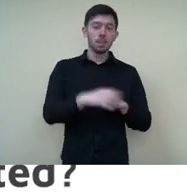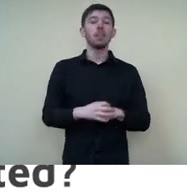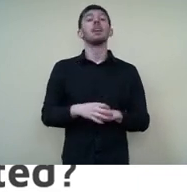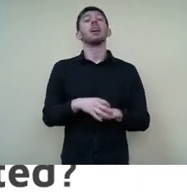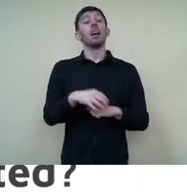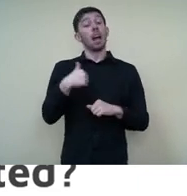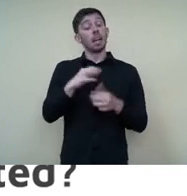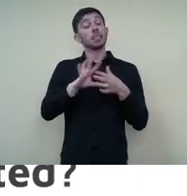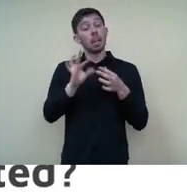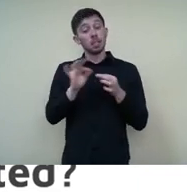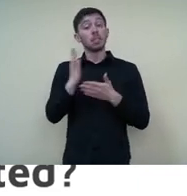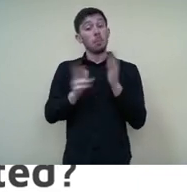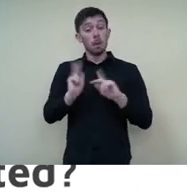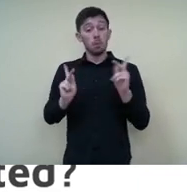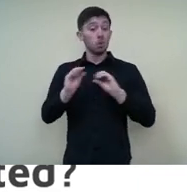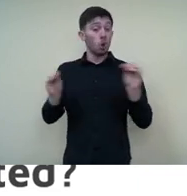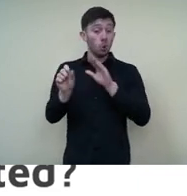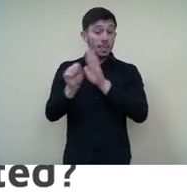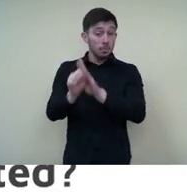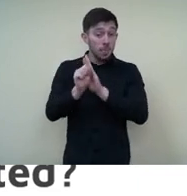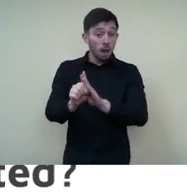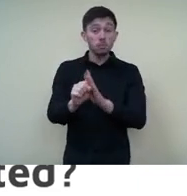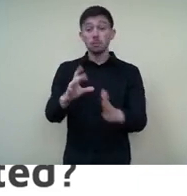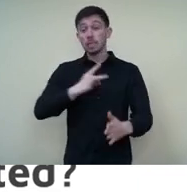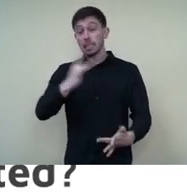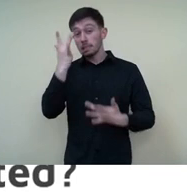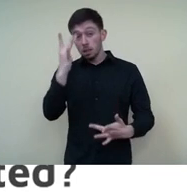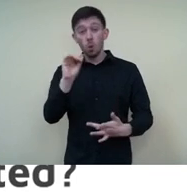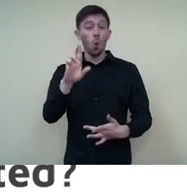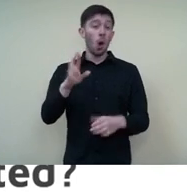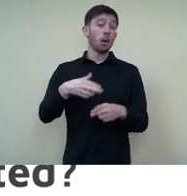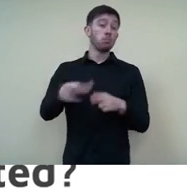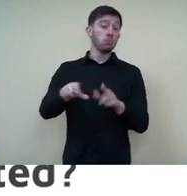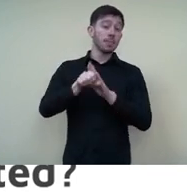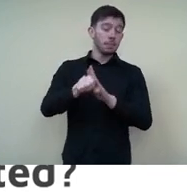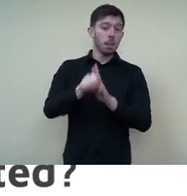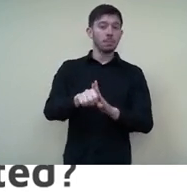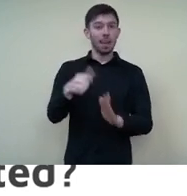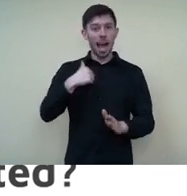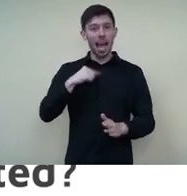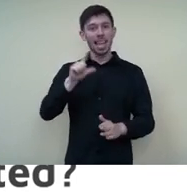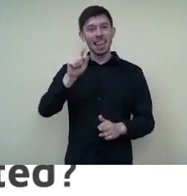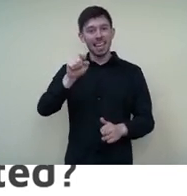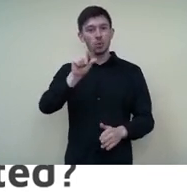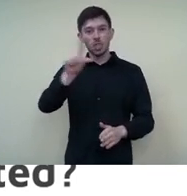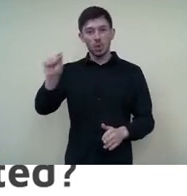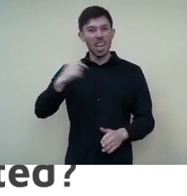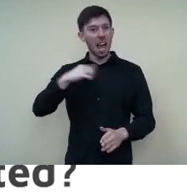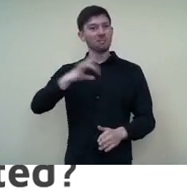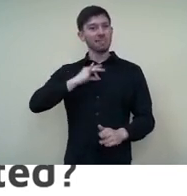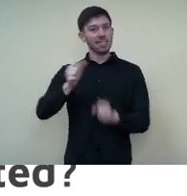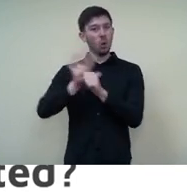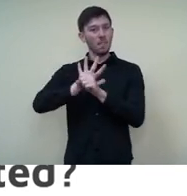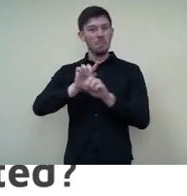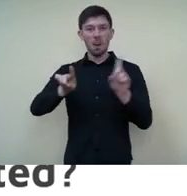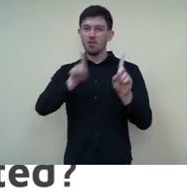was stating, there are people who are asymptomatic, or some people don't have symptoms for a long time. I had COVID in late 2020, and I was